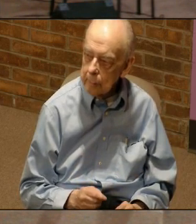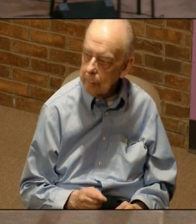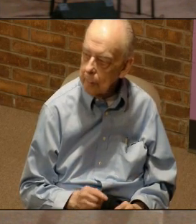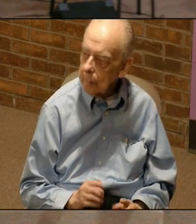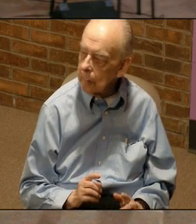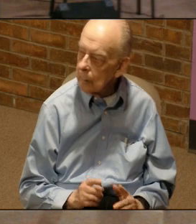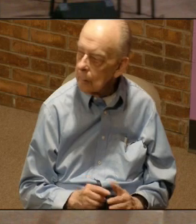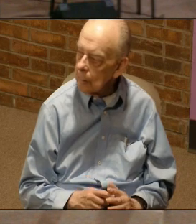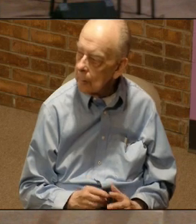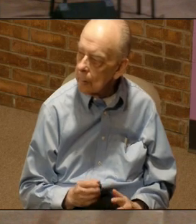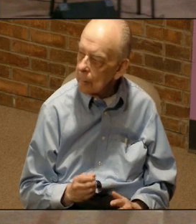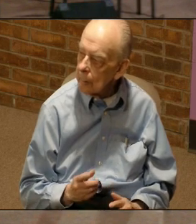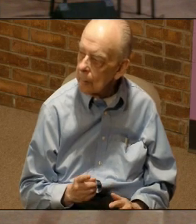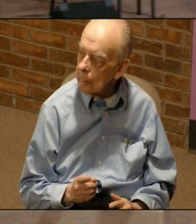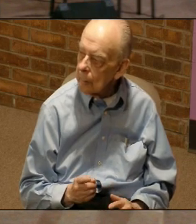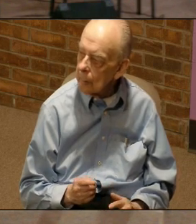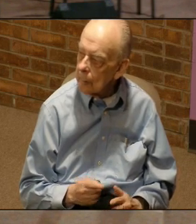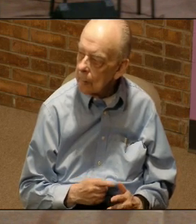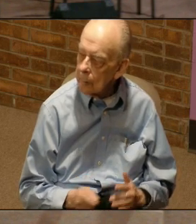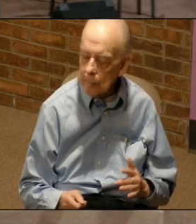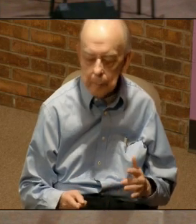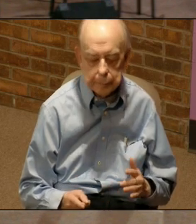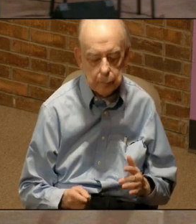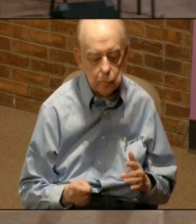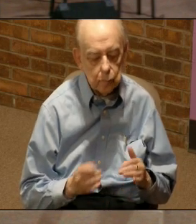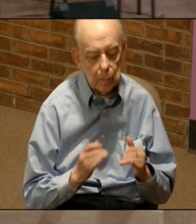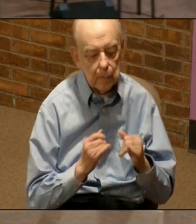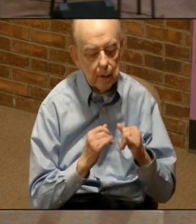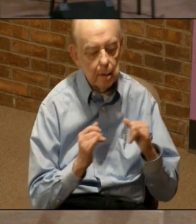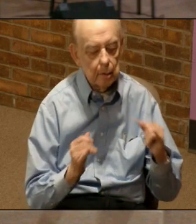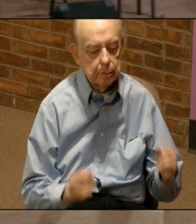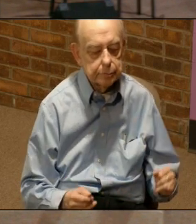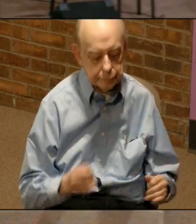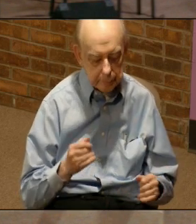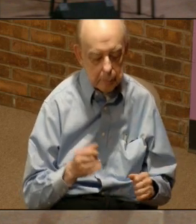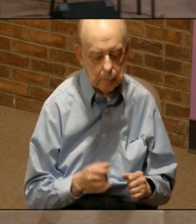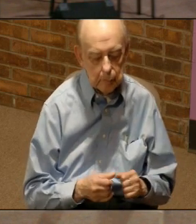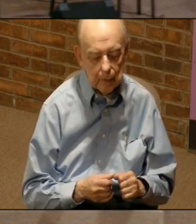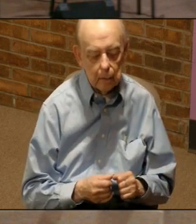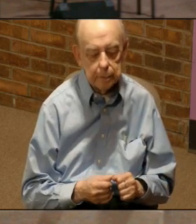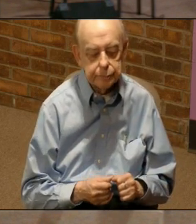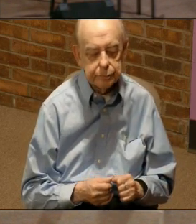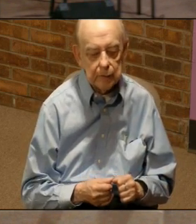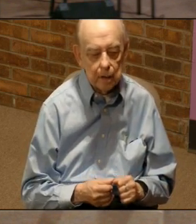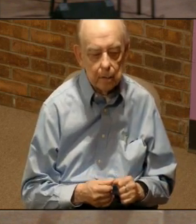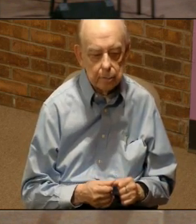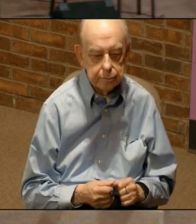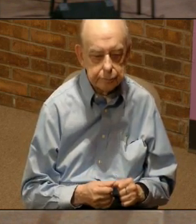You begin to understand these images. Remember,